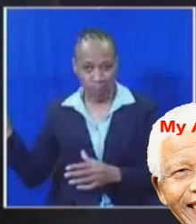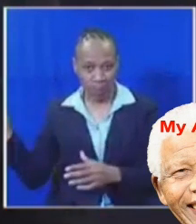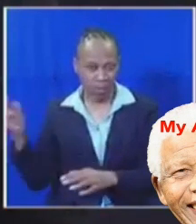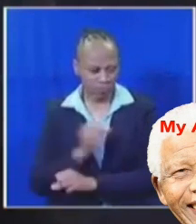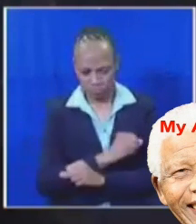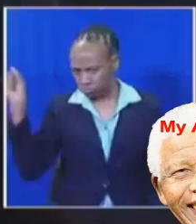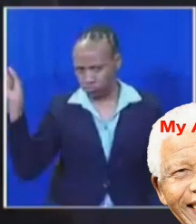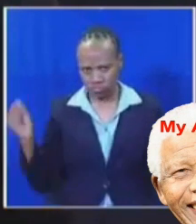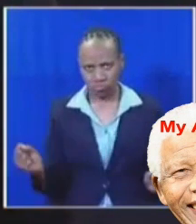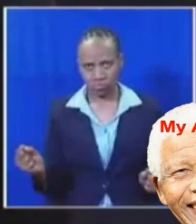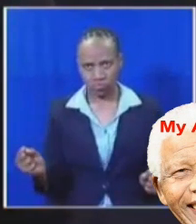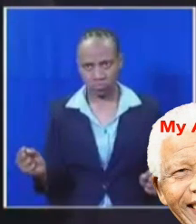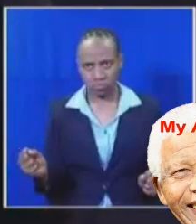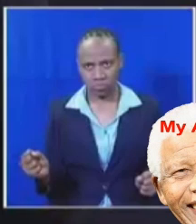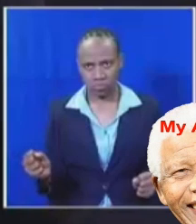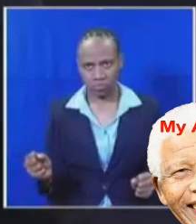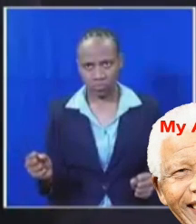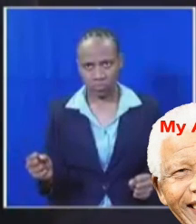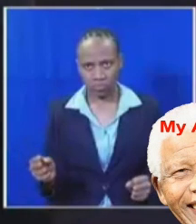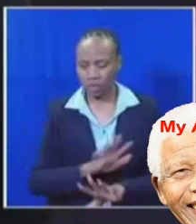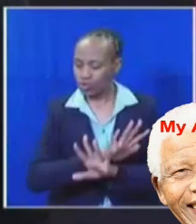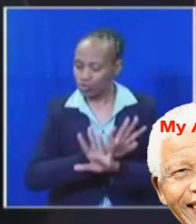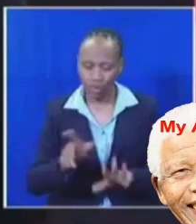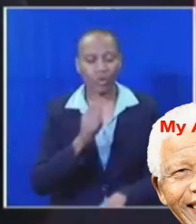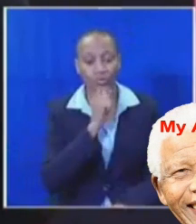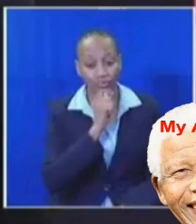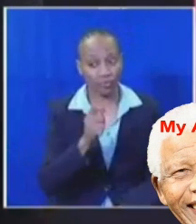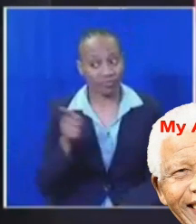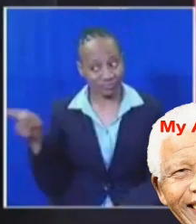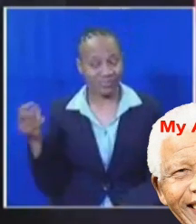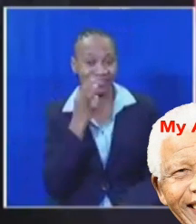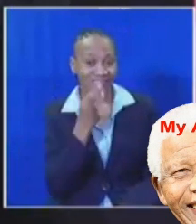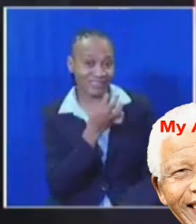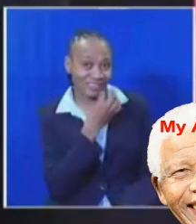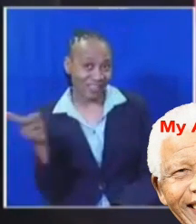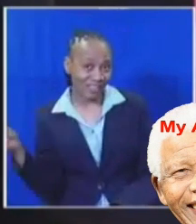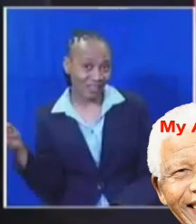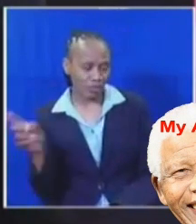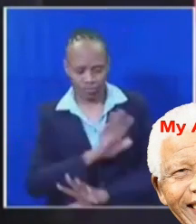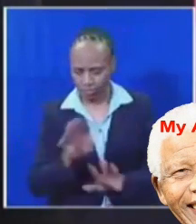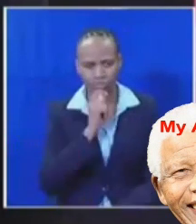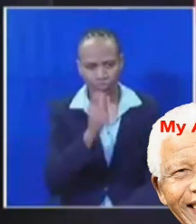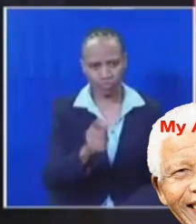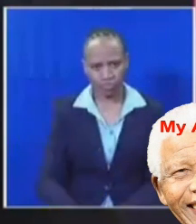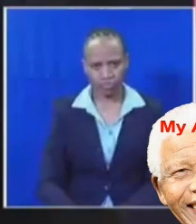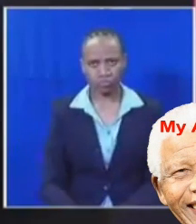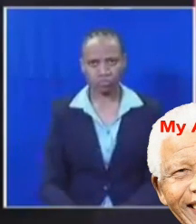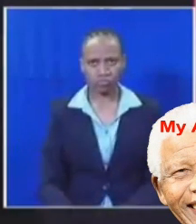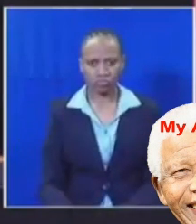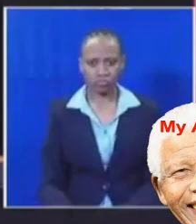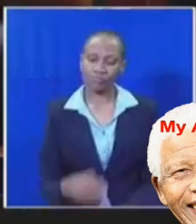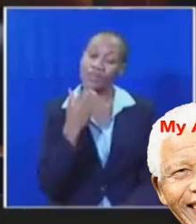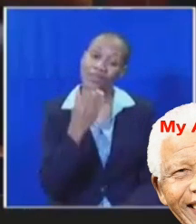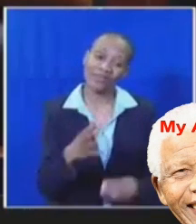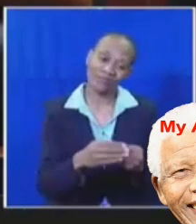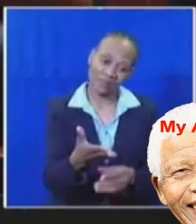Therefore, there is no truth in what is being said by Honorable Makau. Thank you, Honorable None. Member. Can you